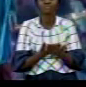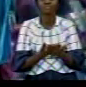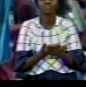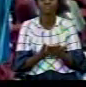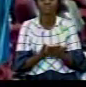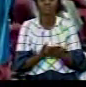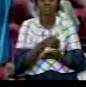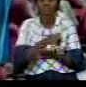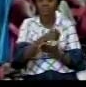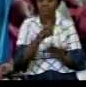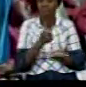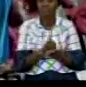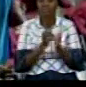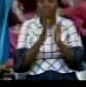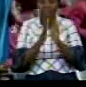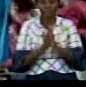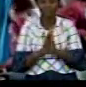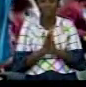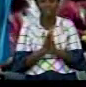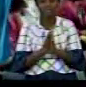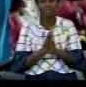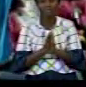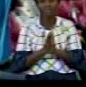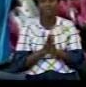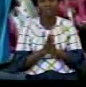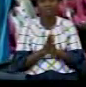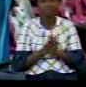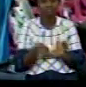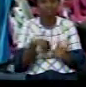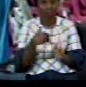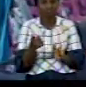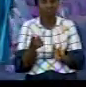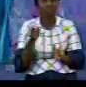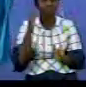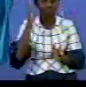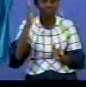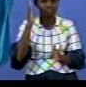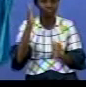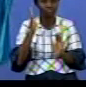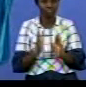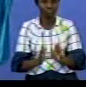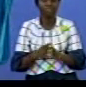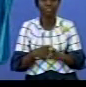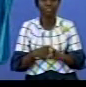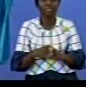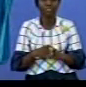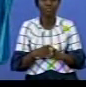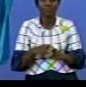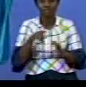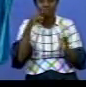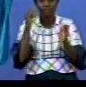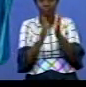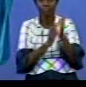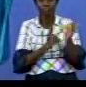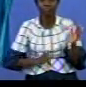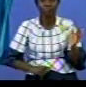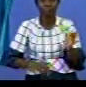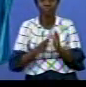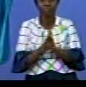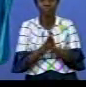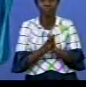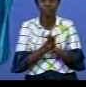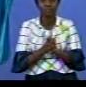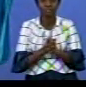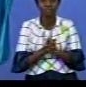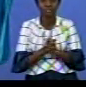hey man another testifier praise the lord amen hold on brother you see it's